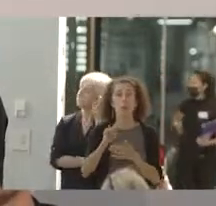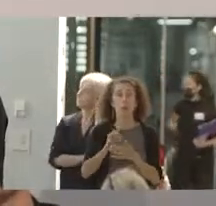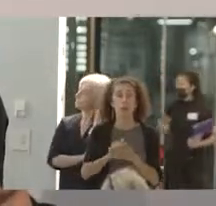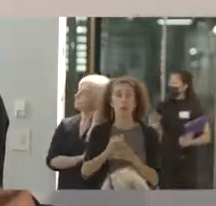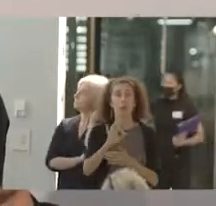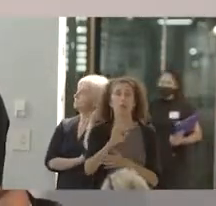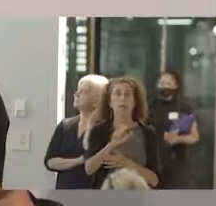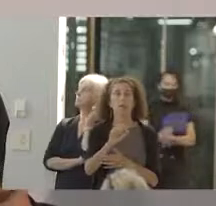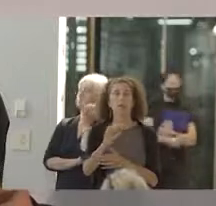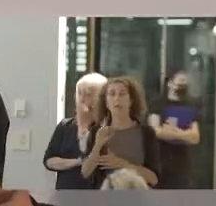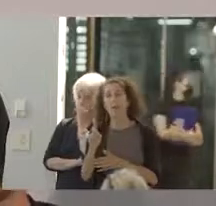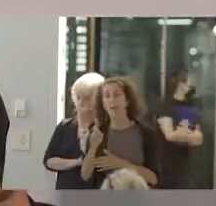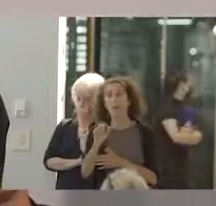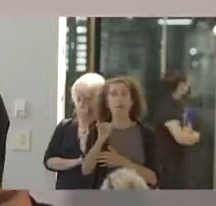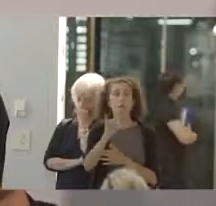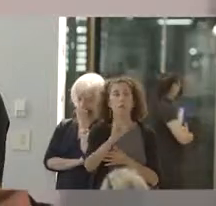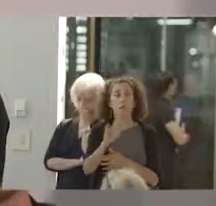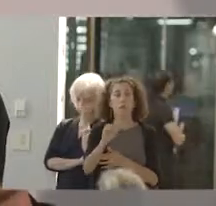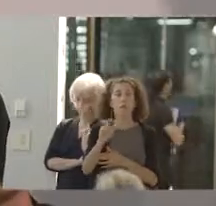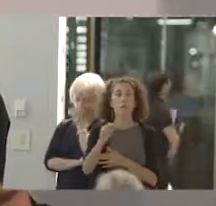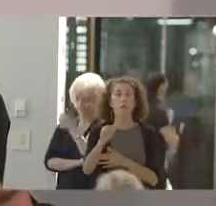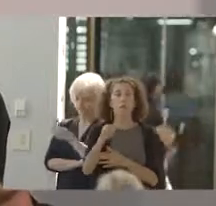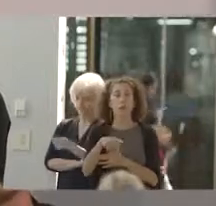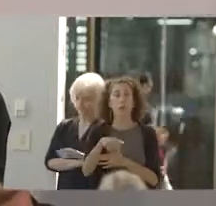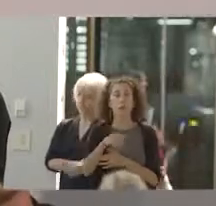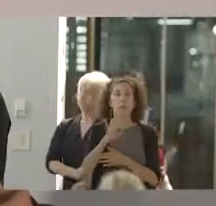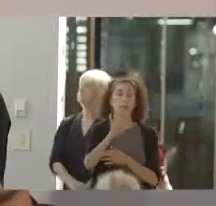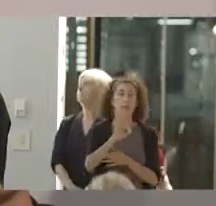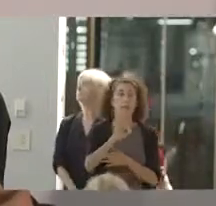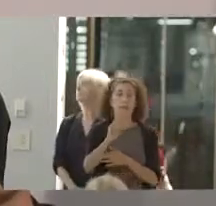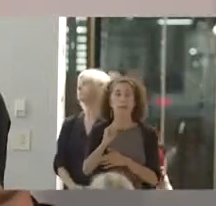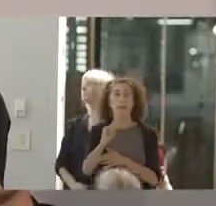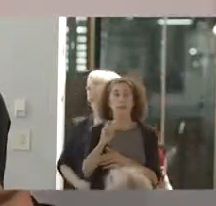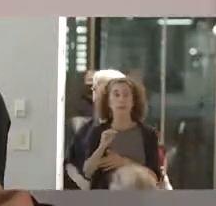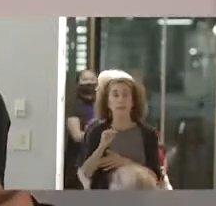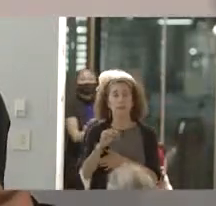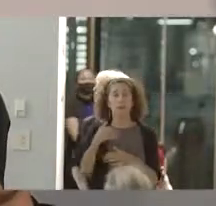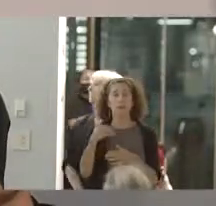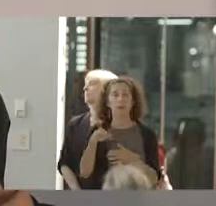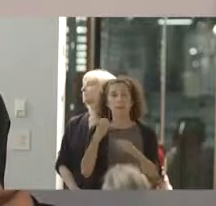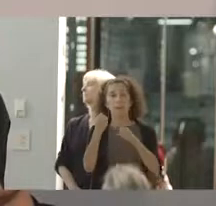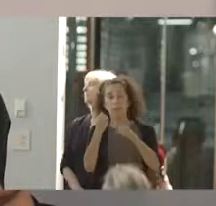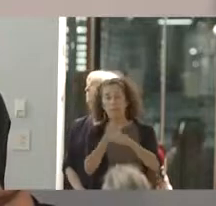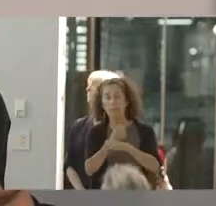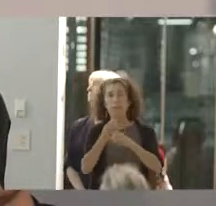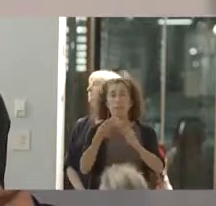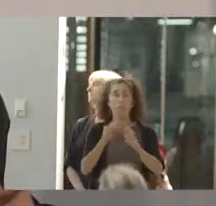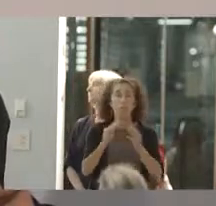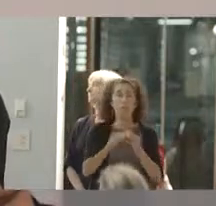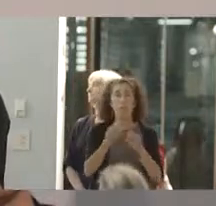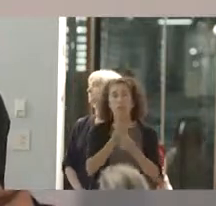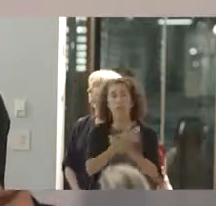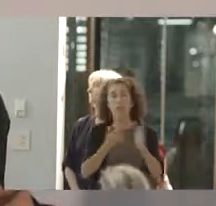FEMA does is FEMA looks at a set of data that represent this area. They do a lot of statistical analyses, and they